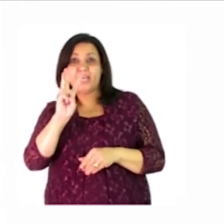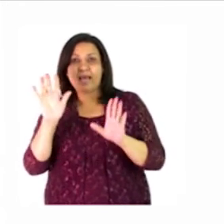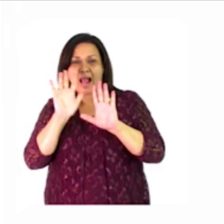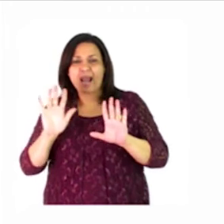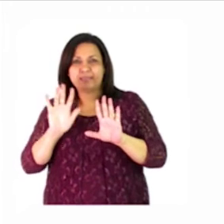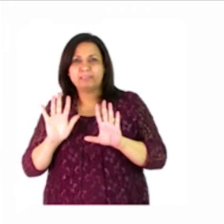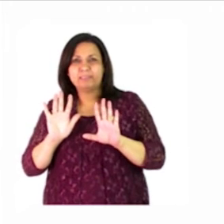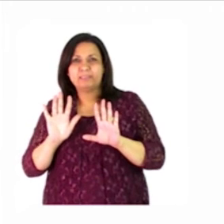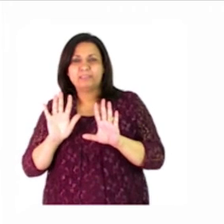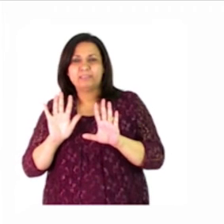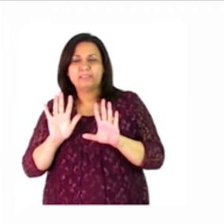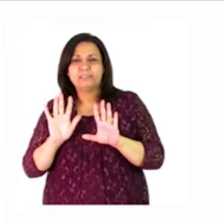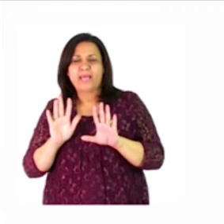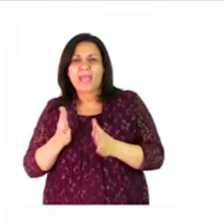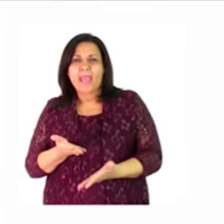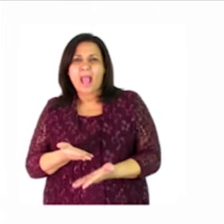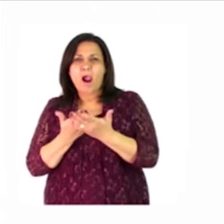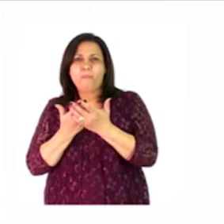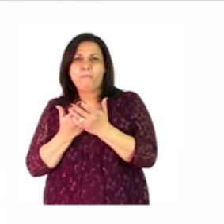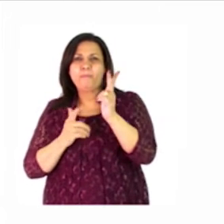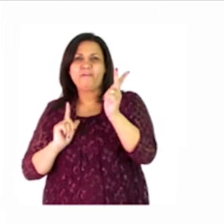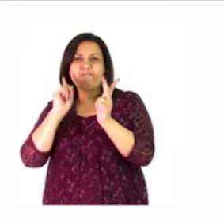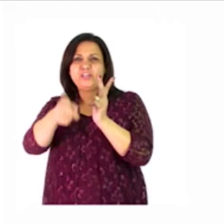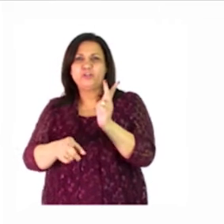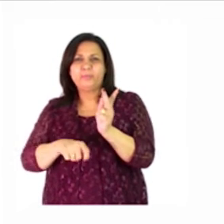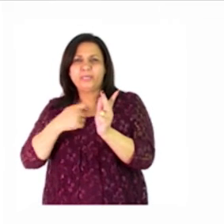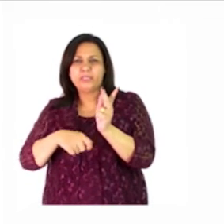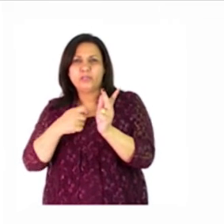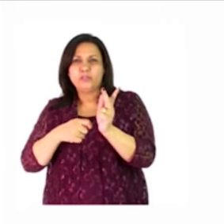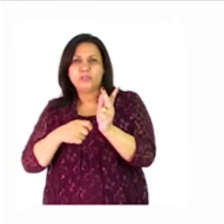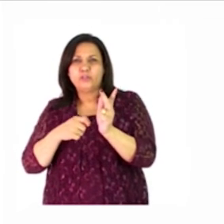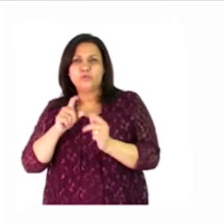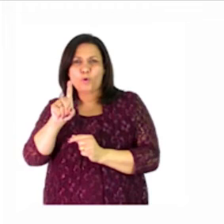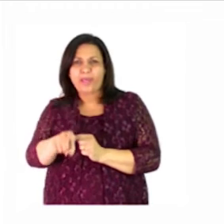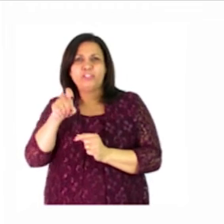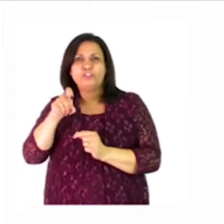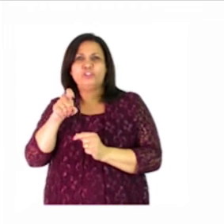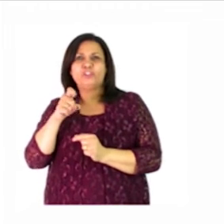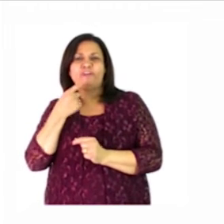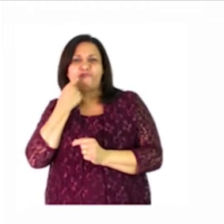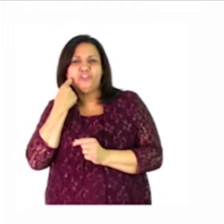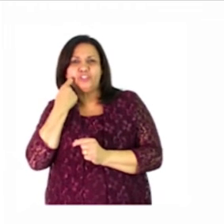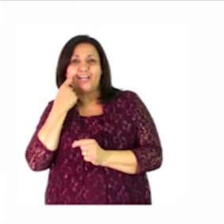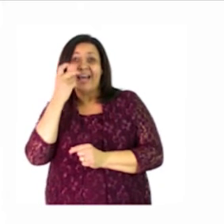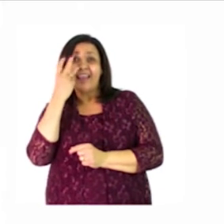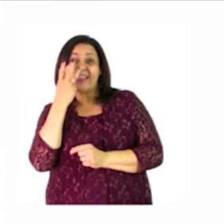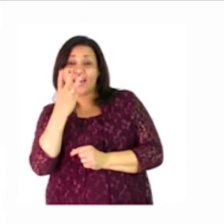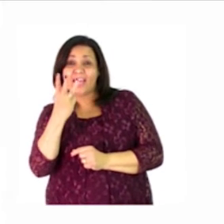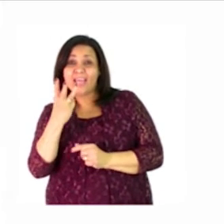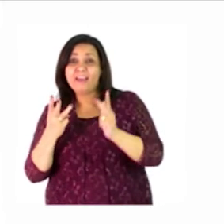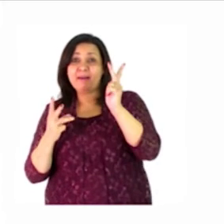the fisherman to catch the fish. There are 3 fishermen in the